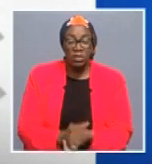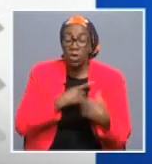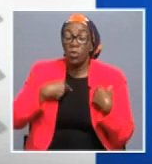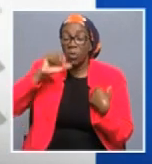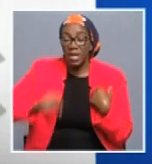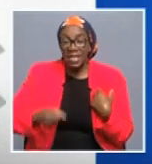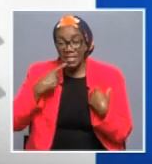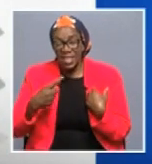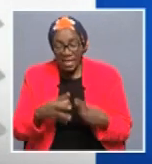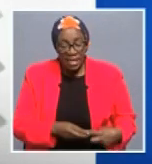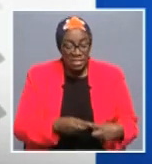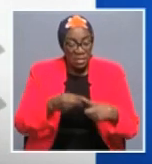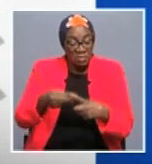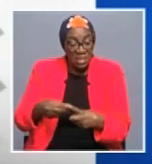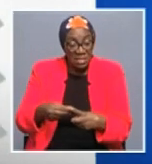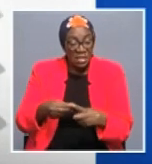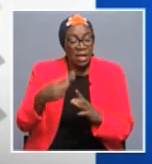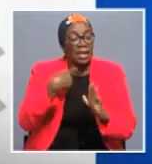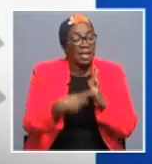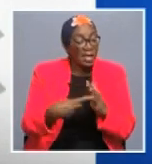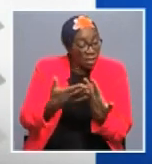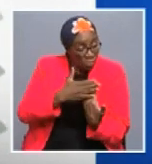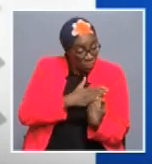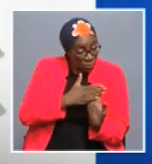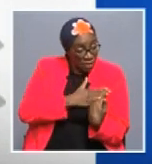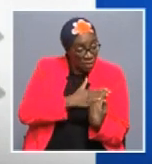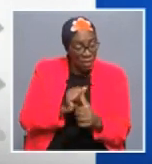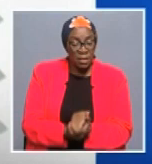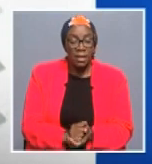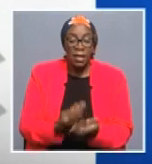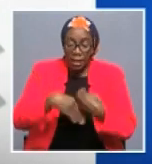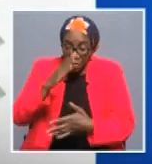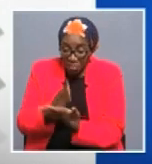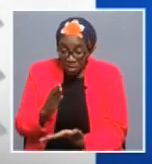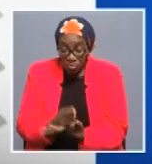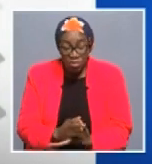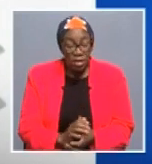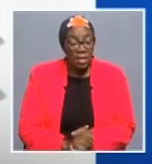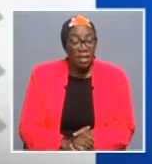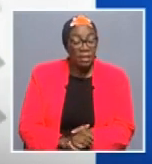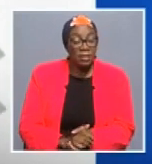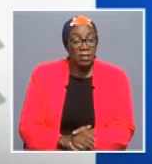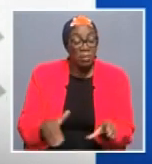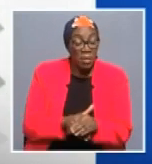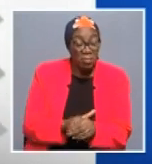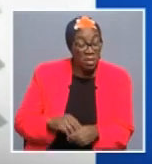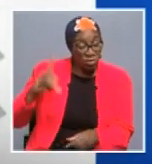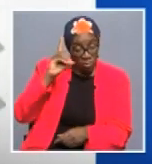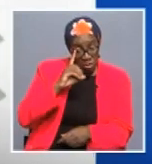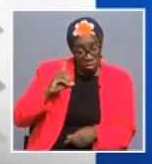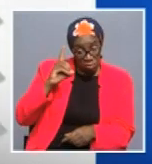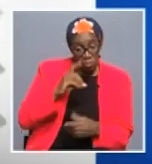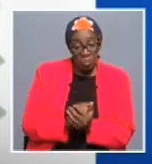a special kind of legal immunity that ensures that diplomats are given safe passage and are considered